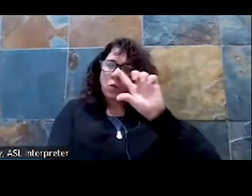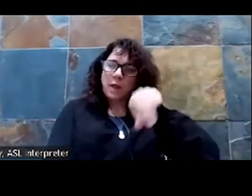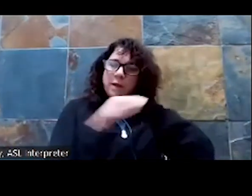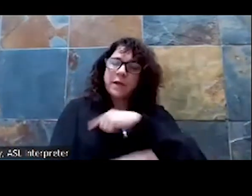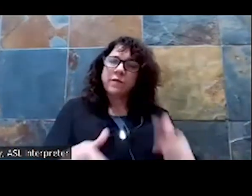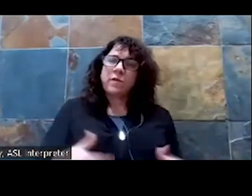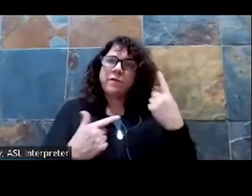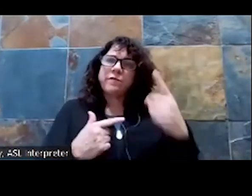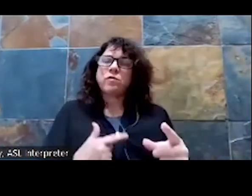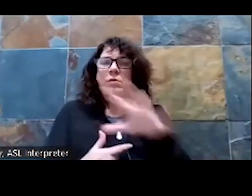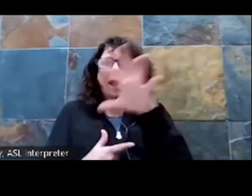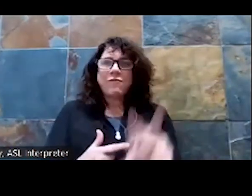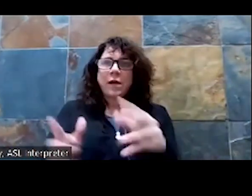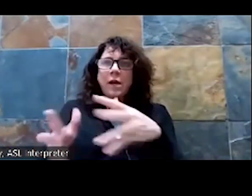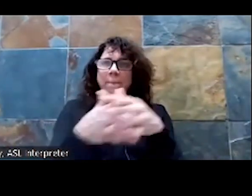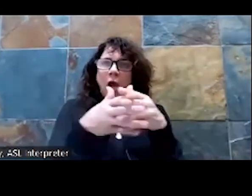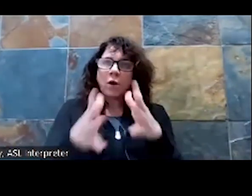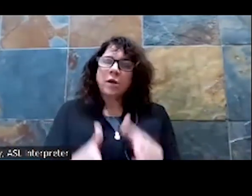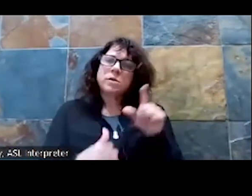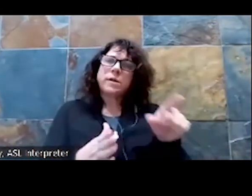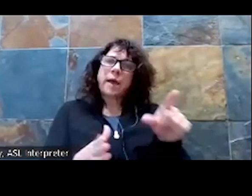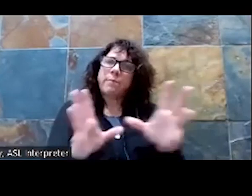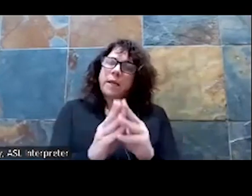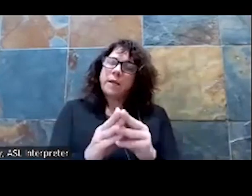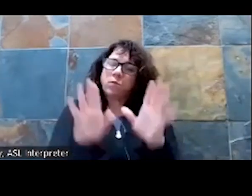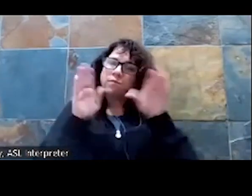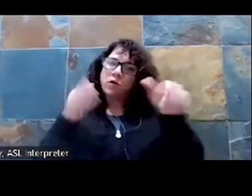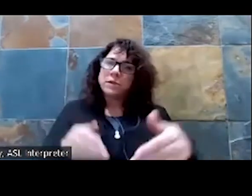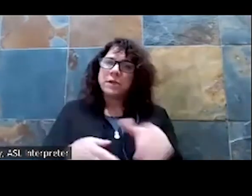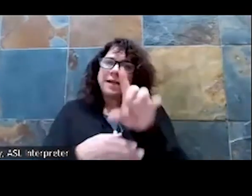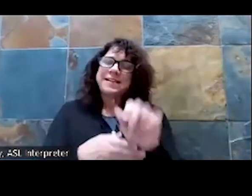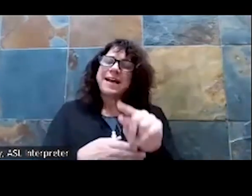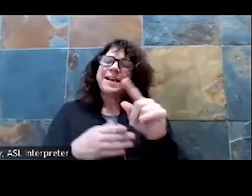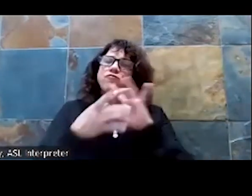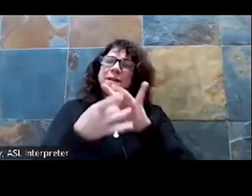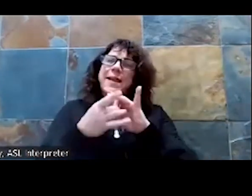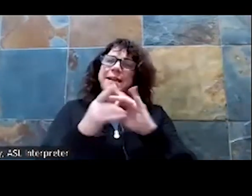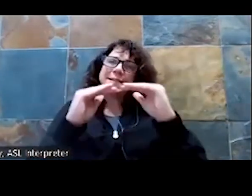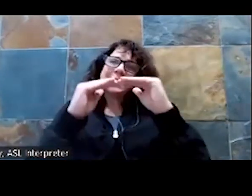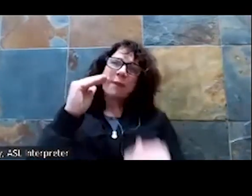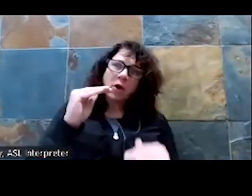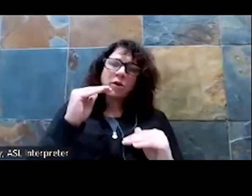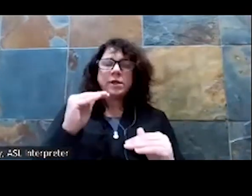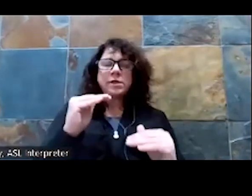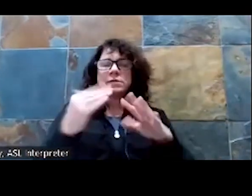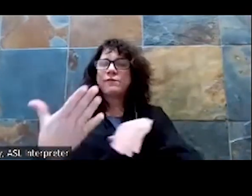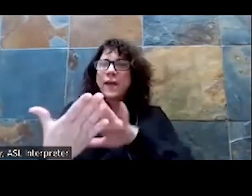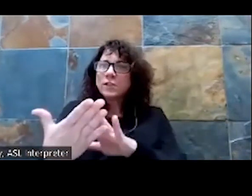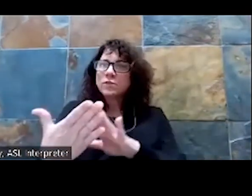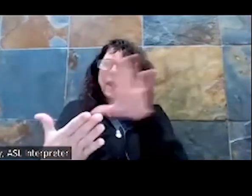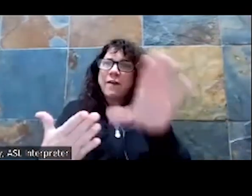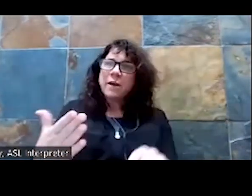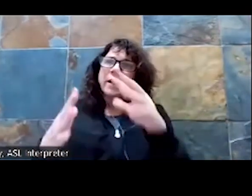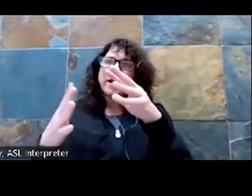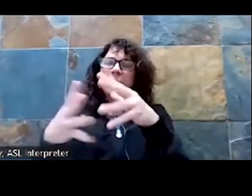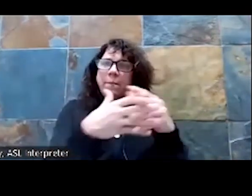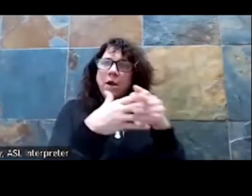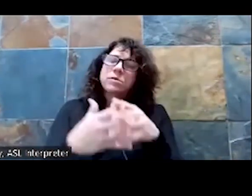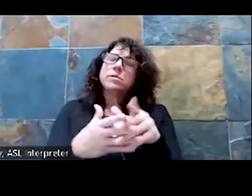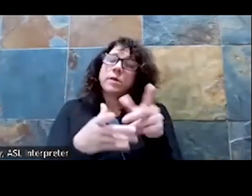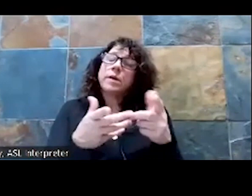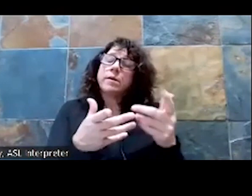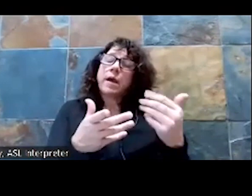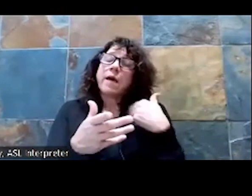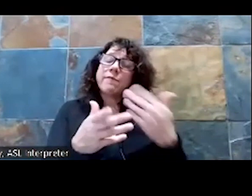Americans. This meeting will focus on diet-related disparities faced by African Americans who bear a disproportionate burden